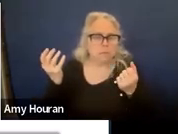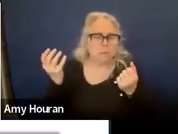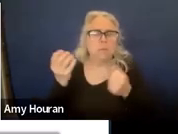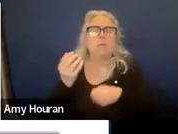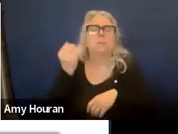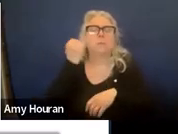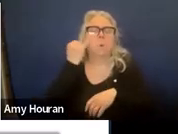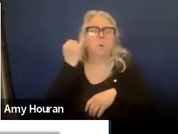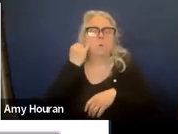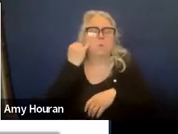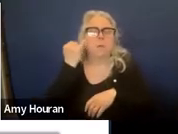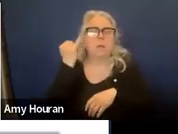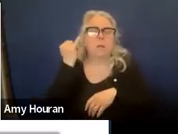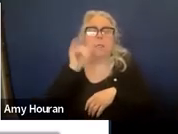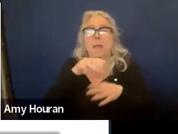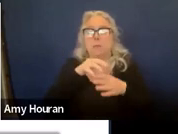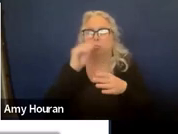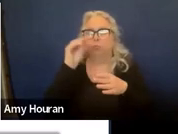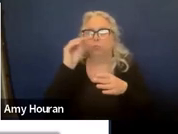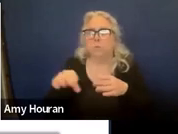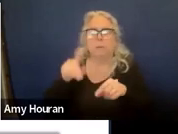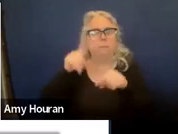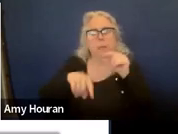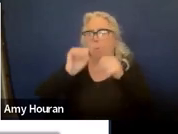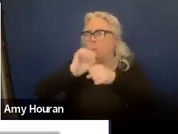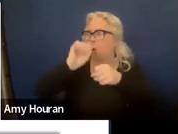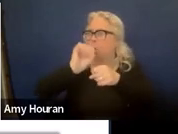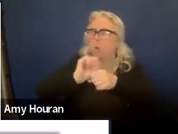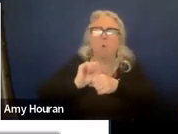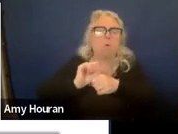what if this student can't work, or